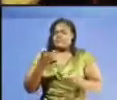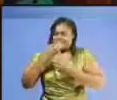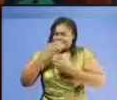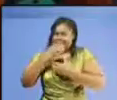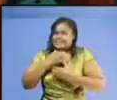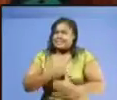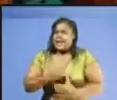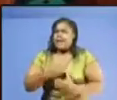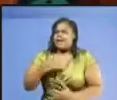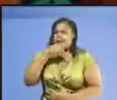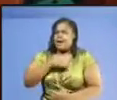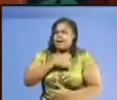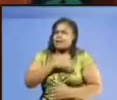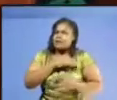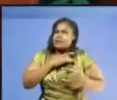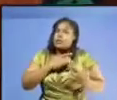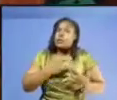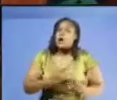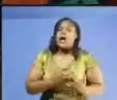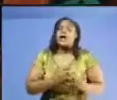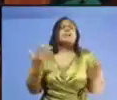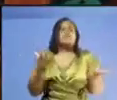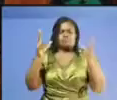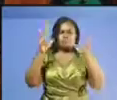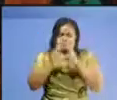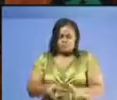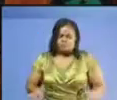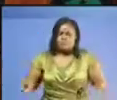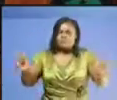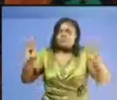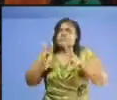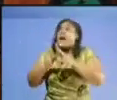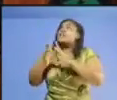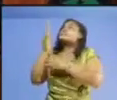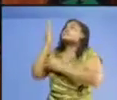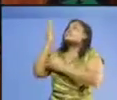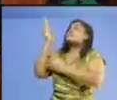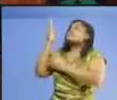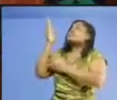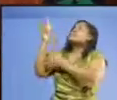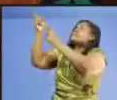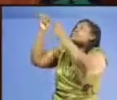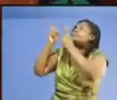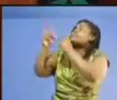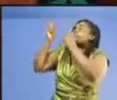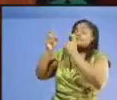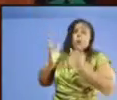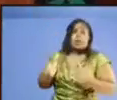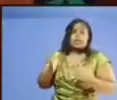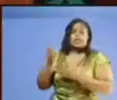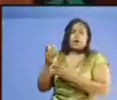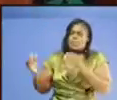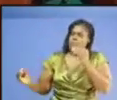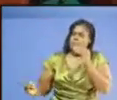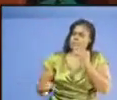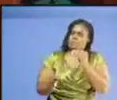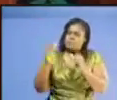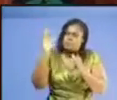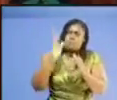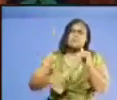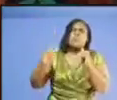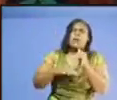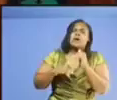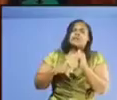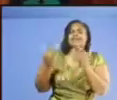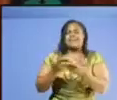heart that you value the giver of gifts more than the gifts